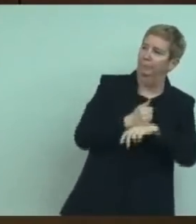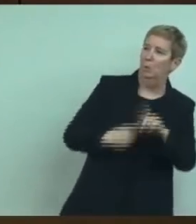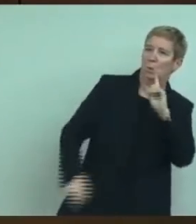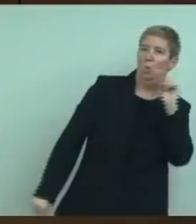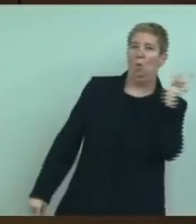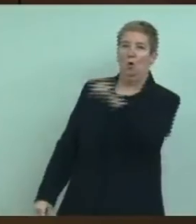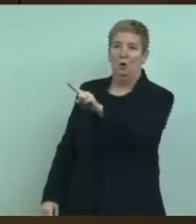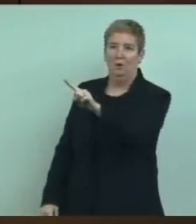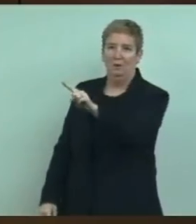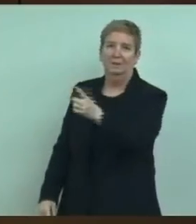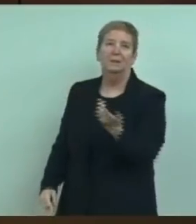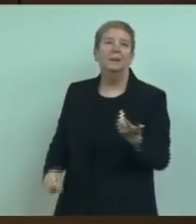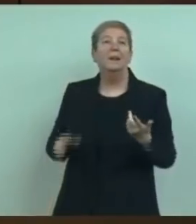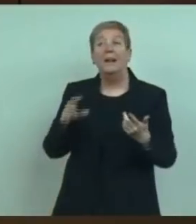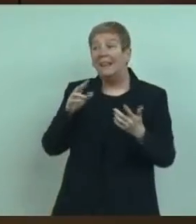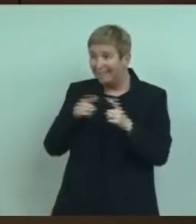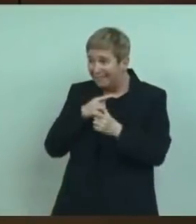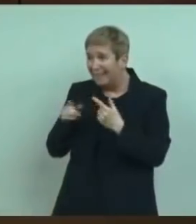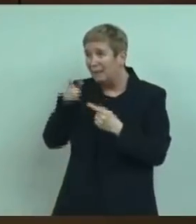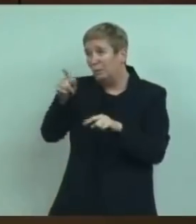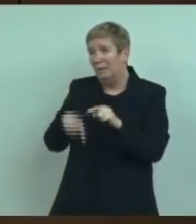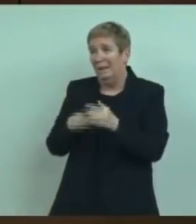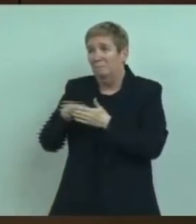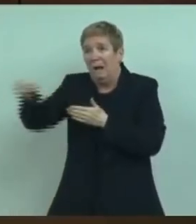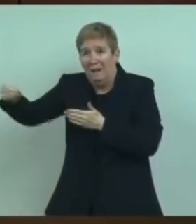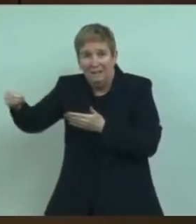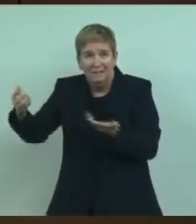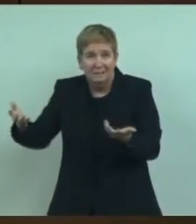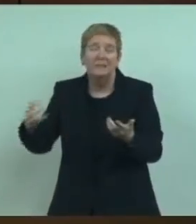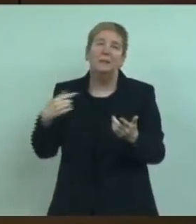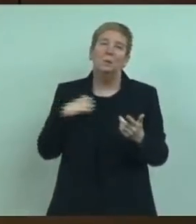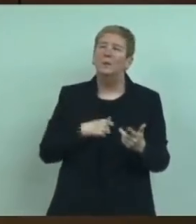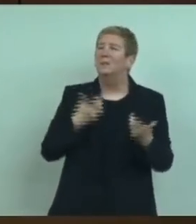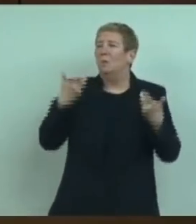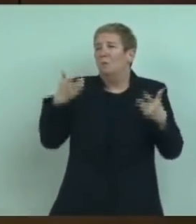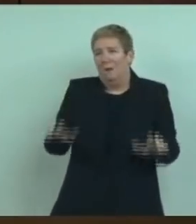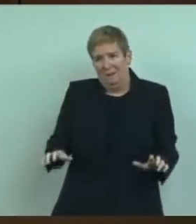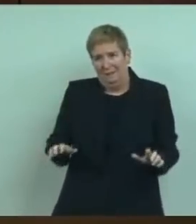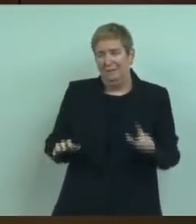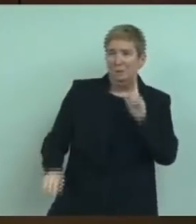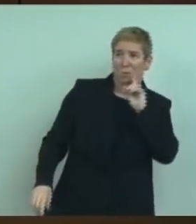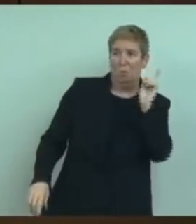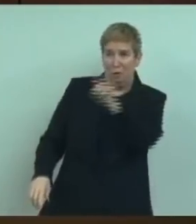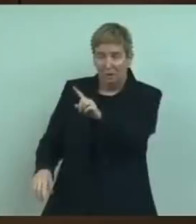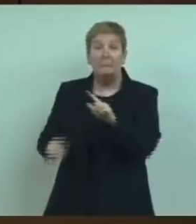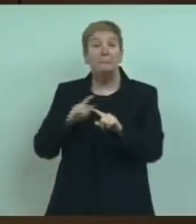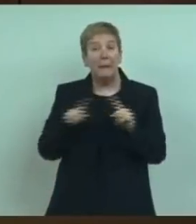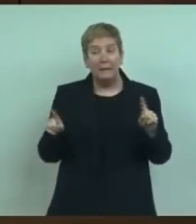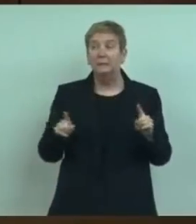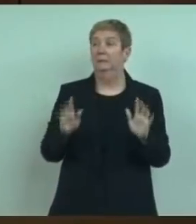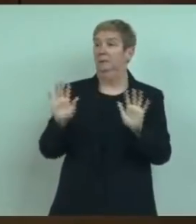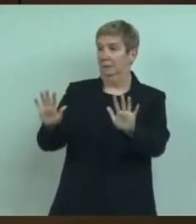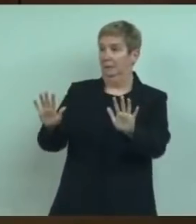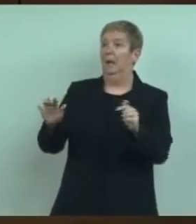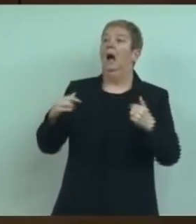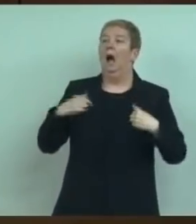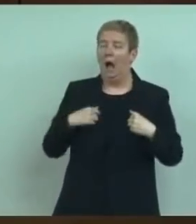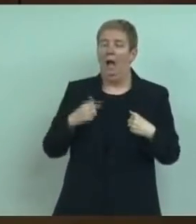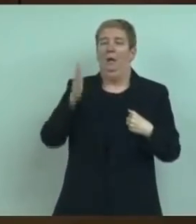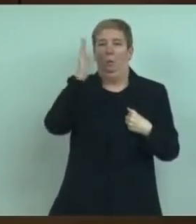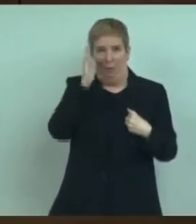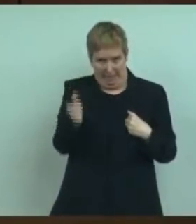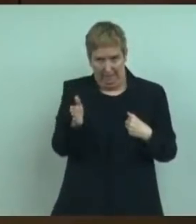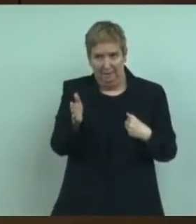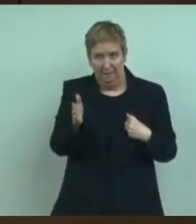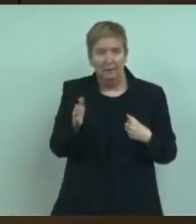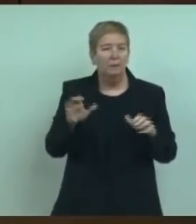makes it more difficult to access those items, and that's not what we're trying to do. But I want New Mexicans to know this: I will do